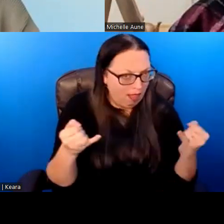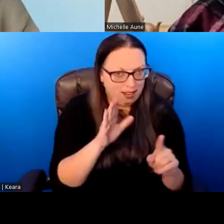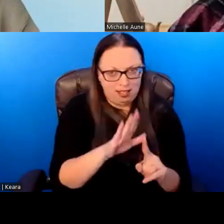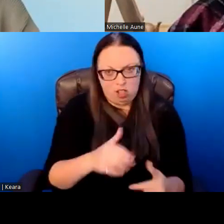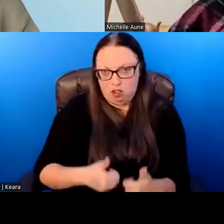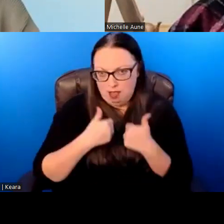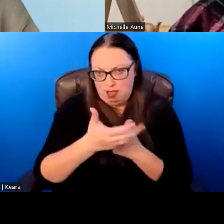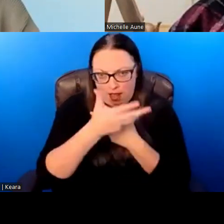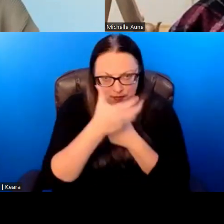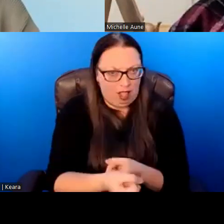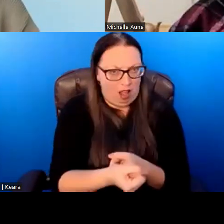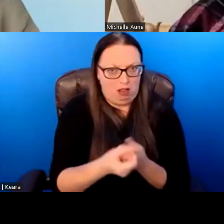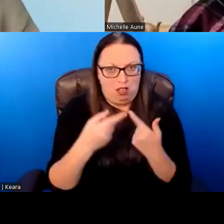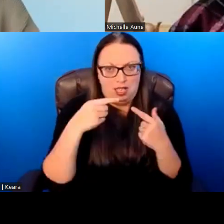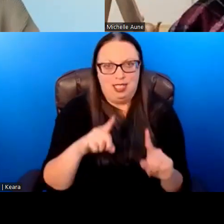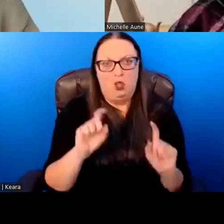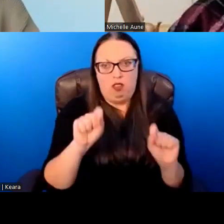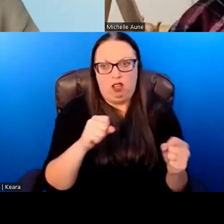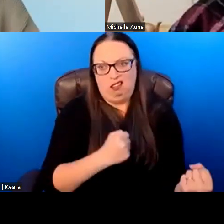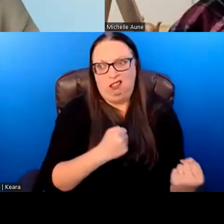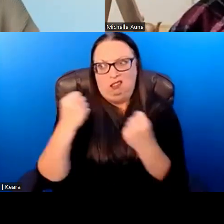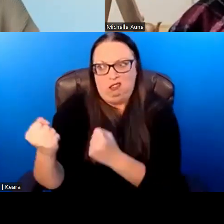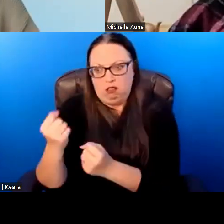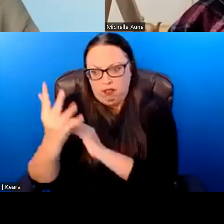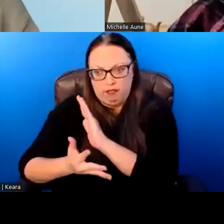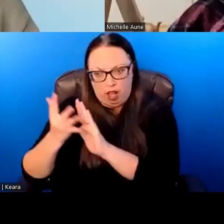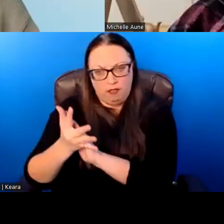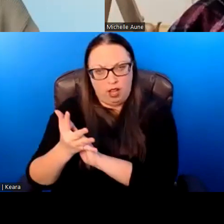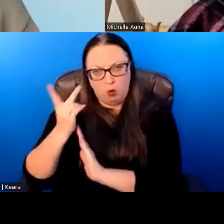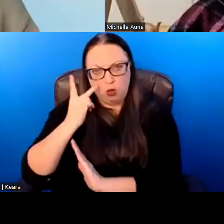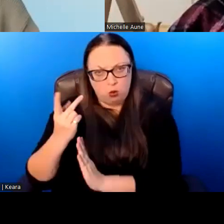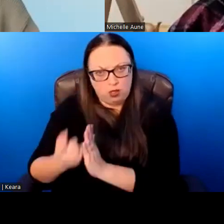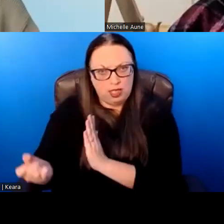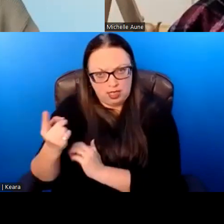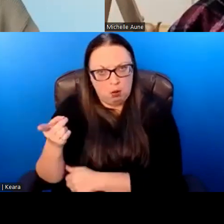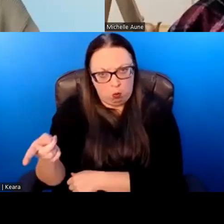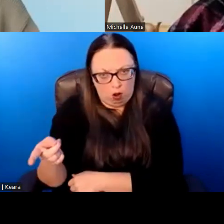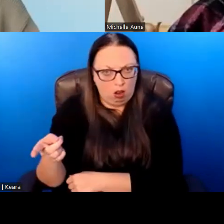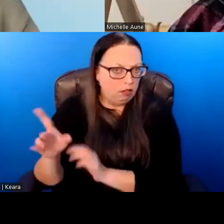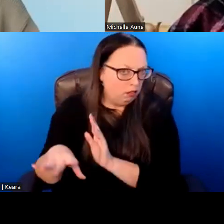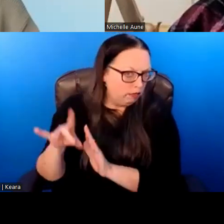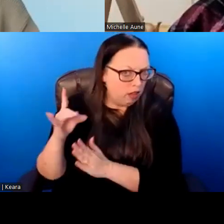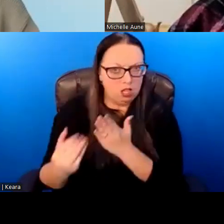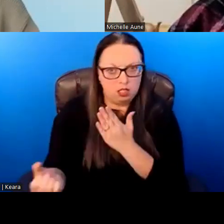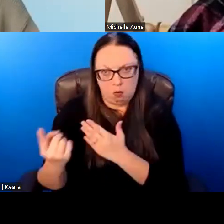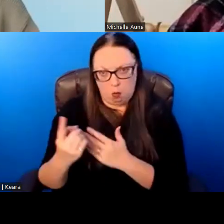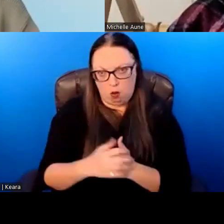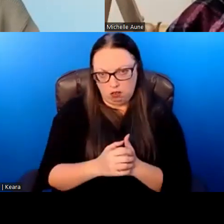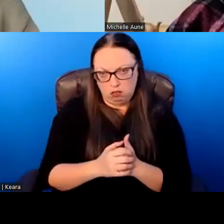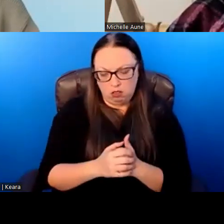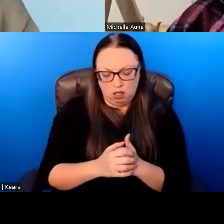lifeline until they can get in to see somebody or find somebody, or, and it just